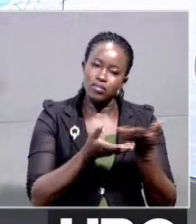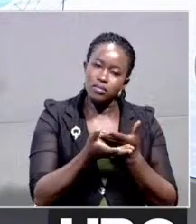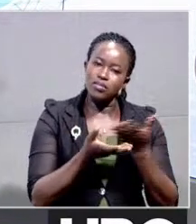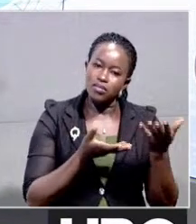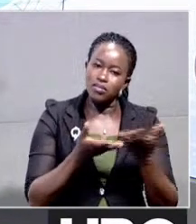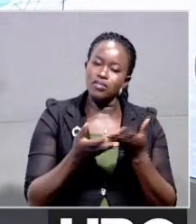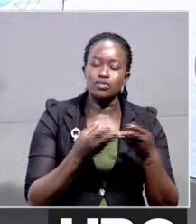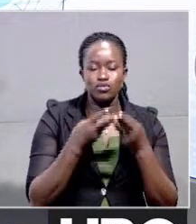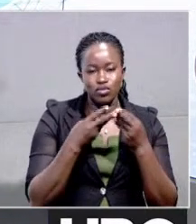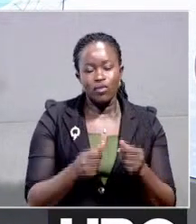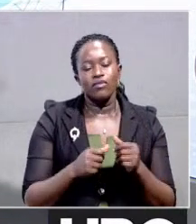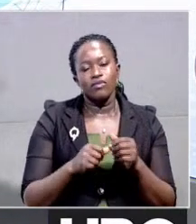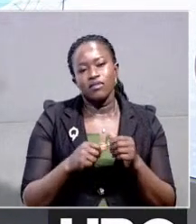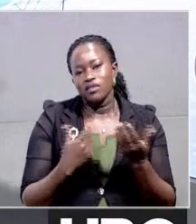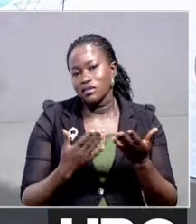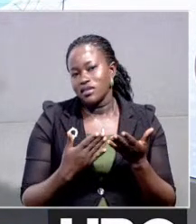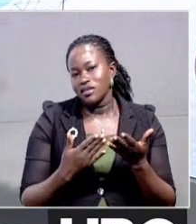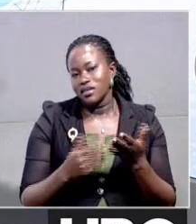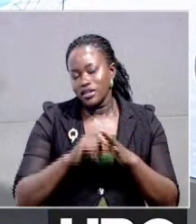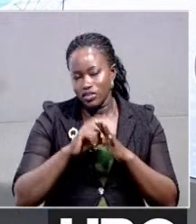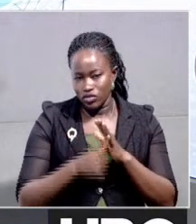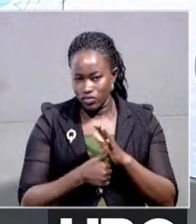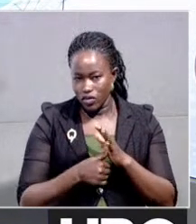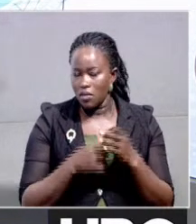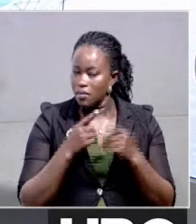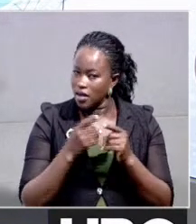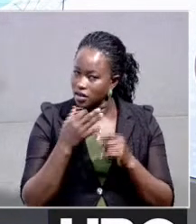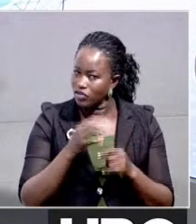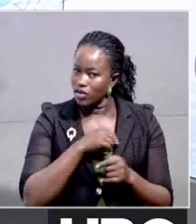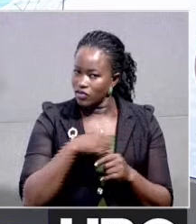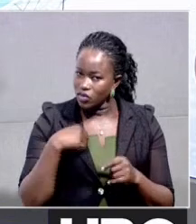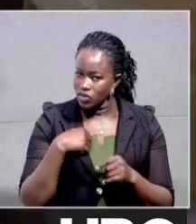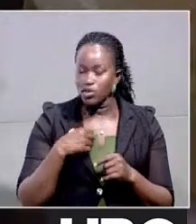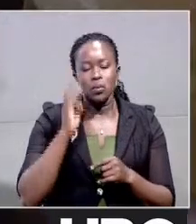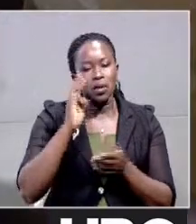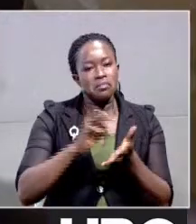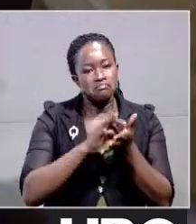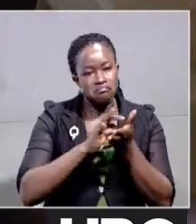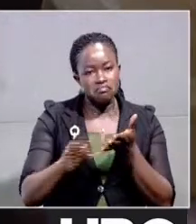being deleted from the government payroll. Let's have more in this story.